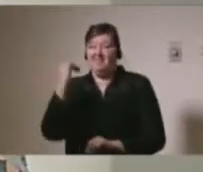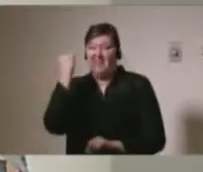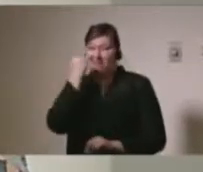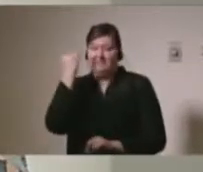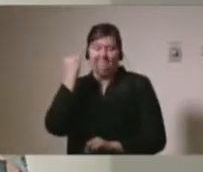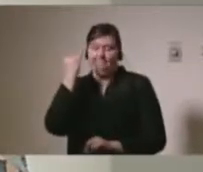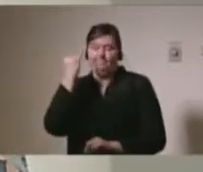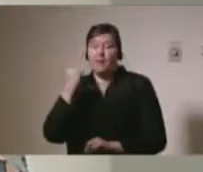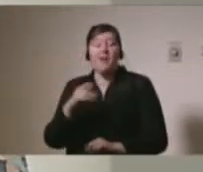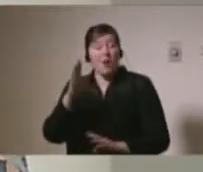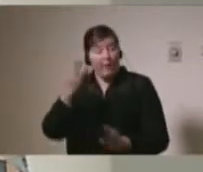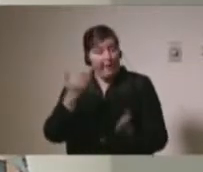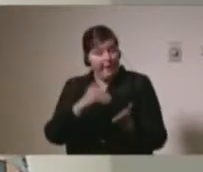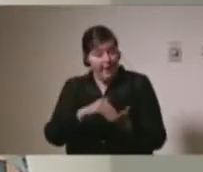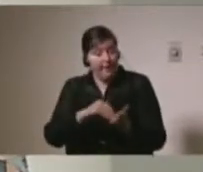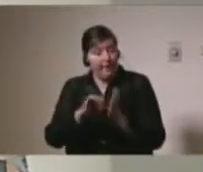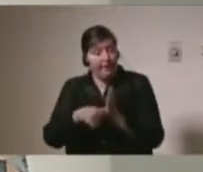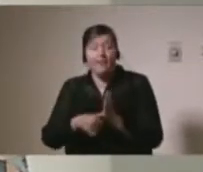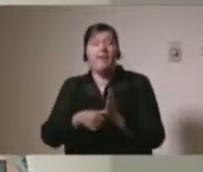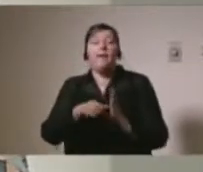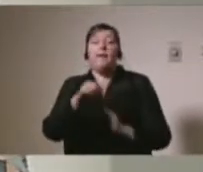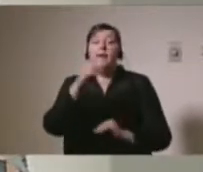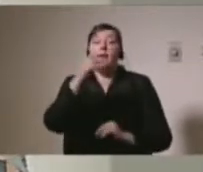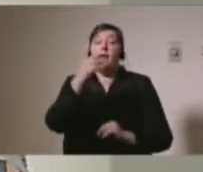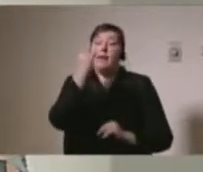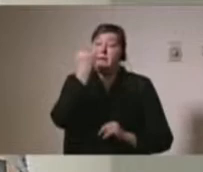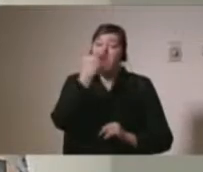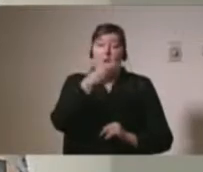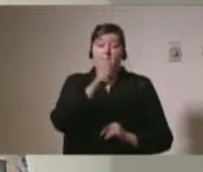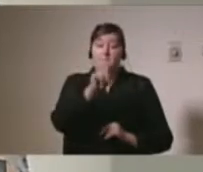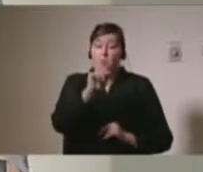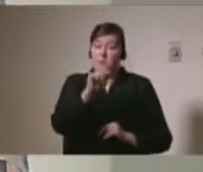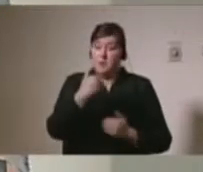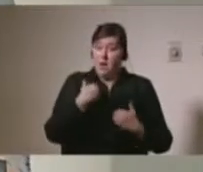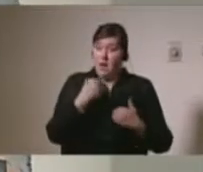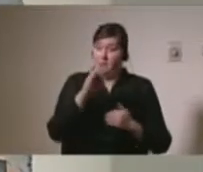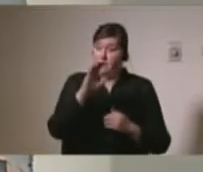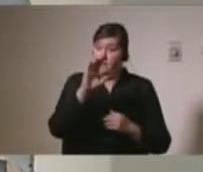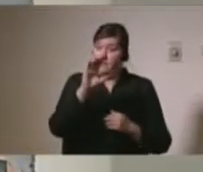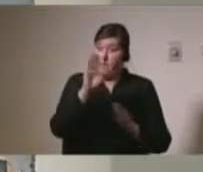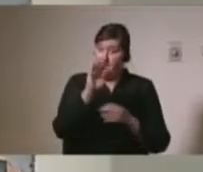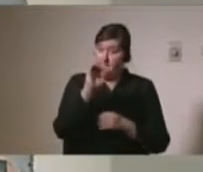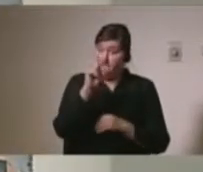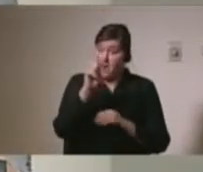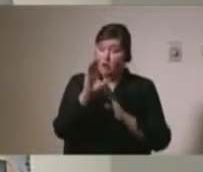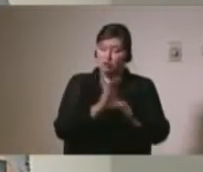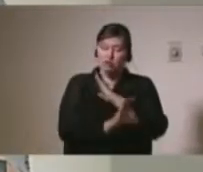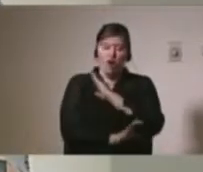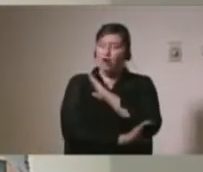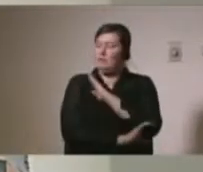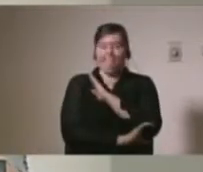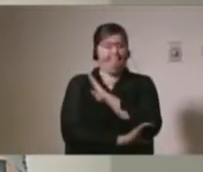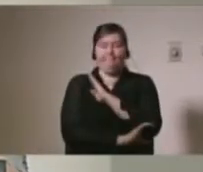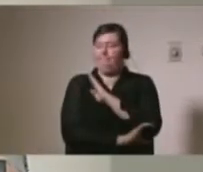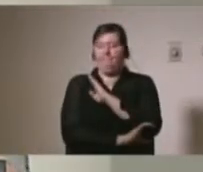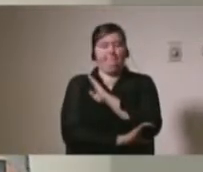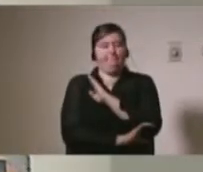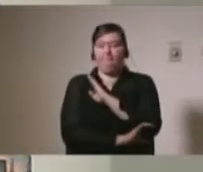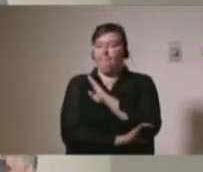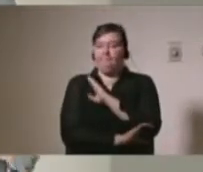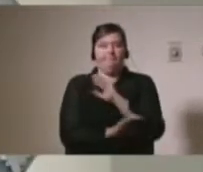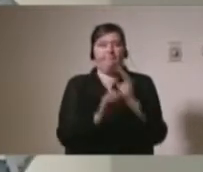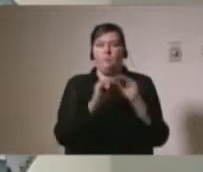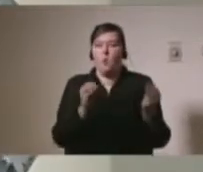a bank charter, and that is why we bought a small bank to be able to offer